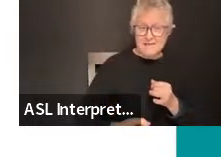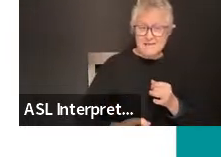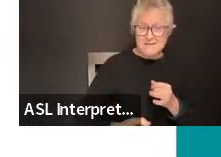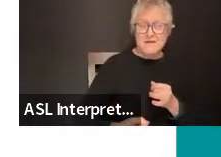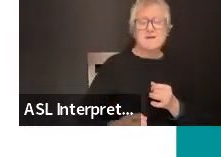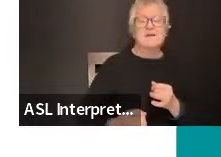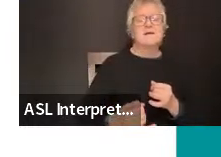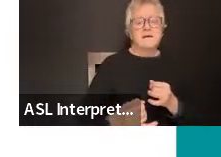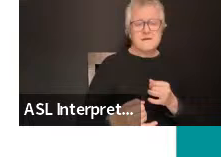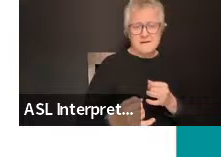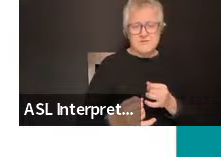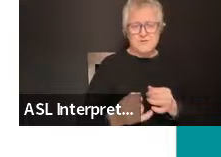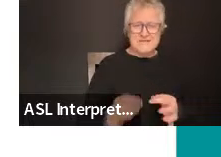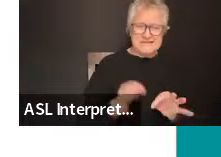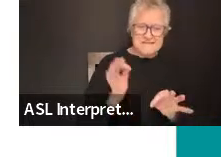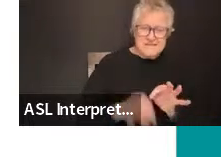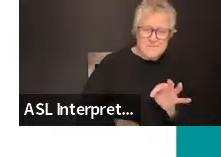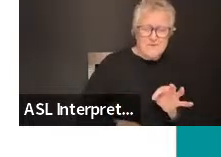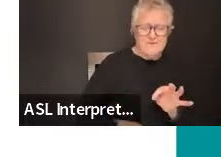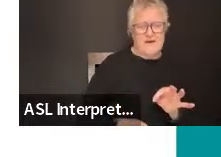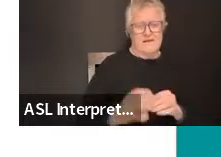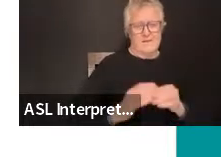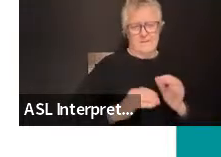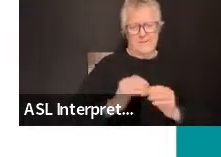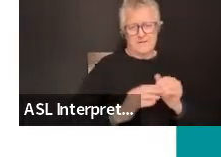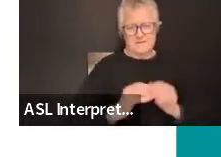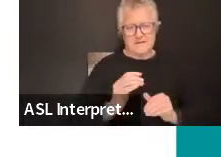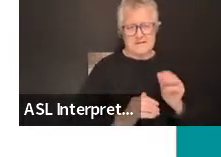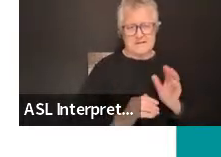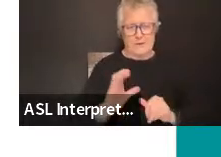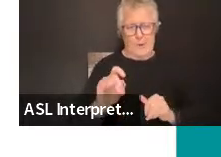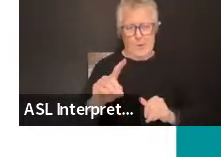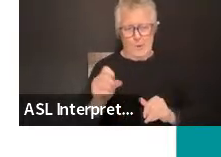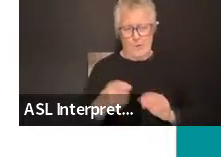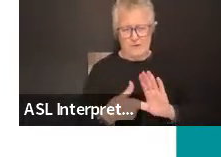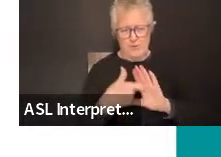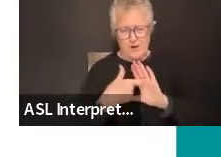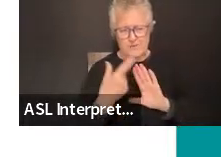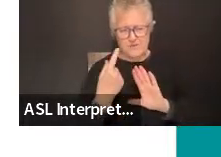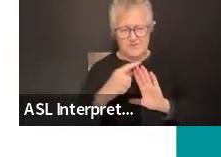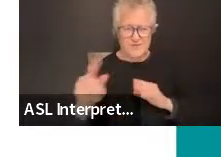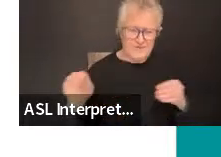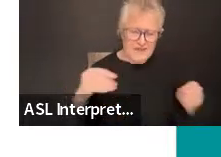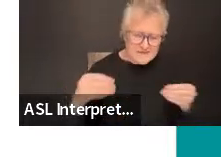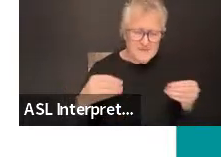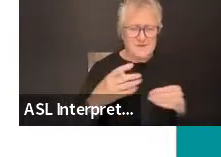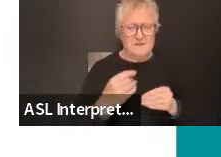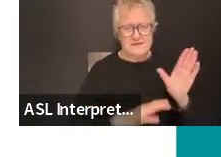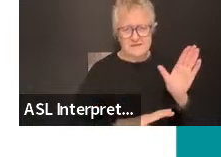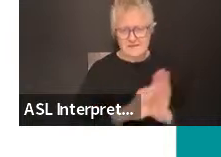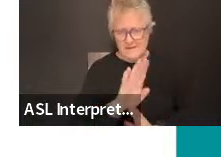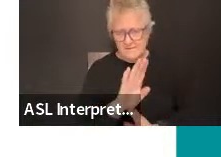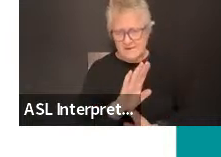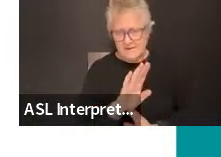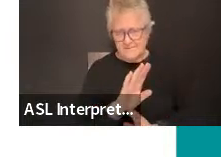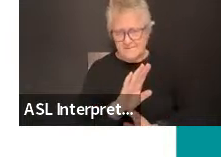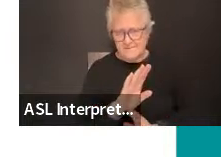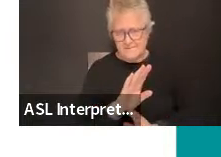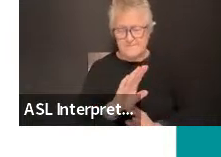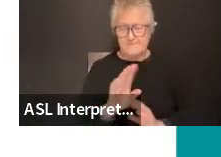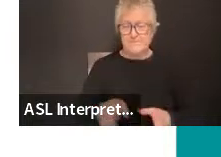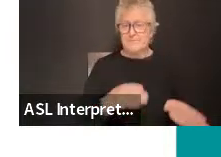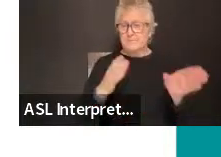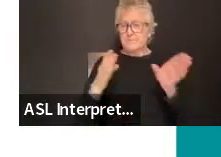the bridge, make the bridge accessible to all modes of transportation, prioritize access to